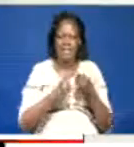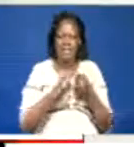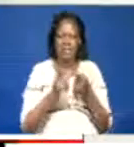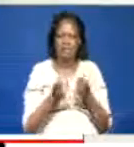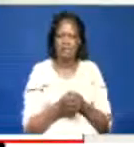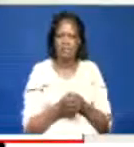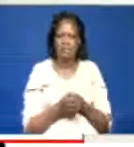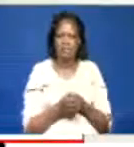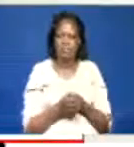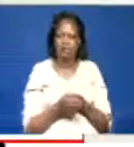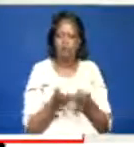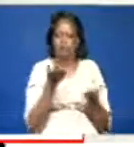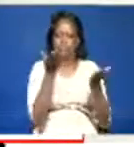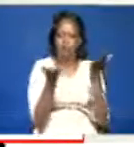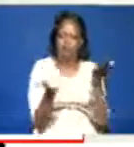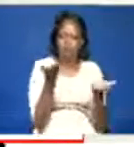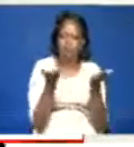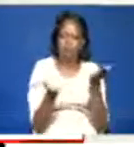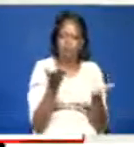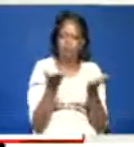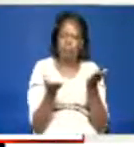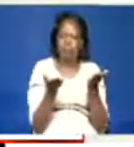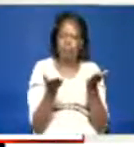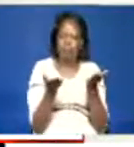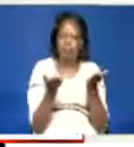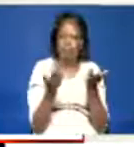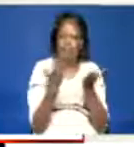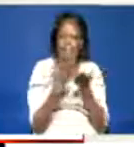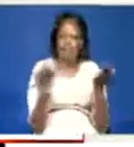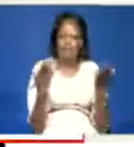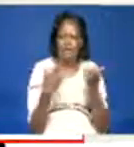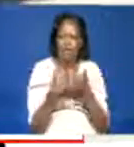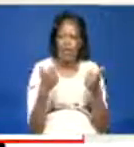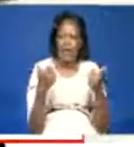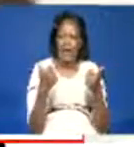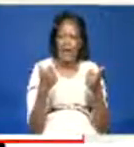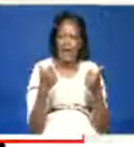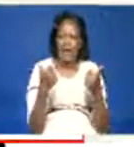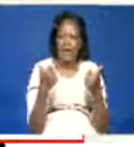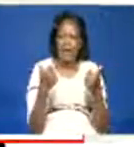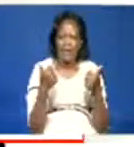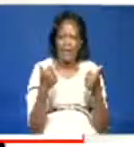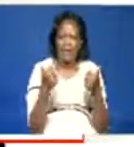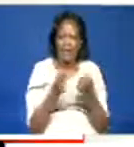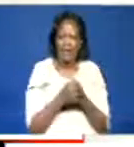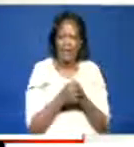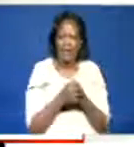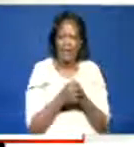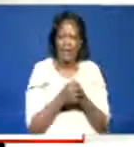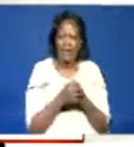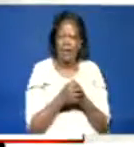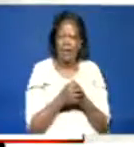and analyze things in the way it is. That's for us. We don't go to high school. We are not